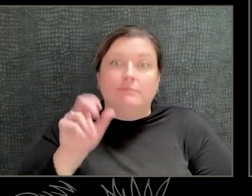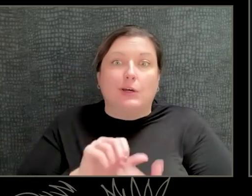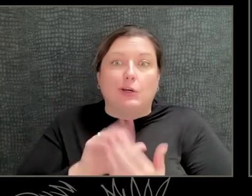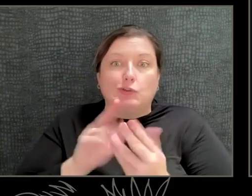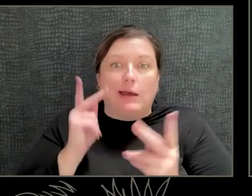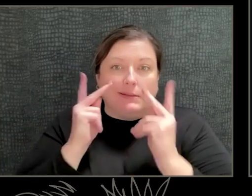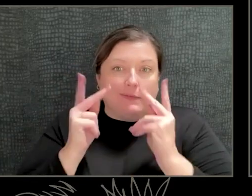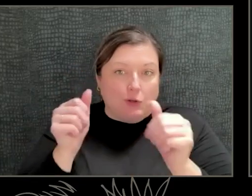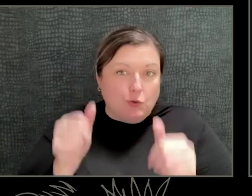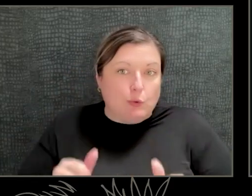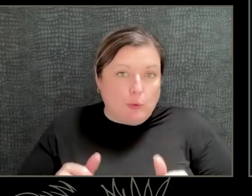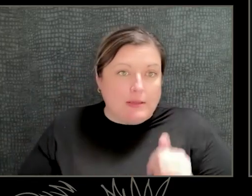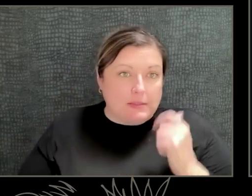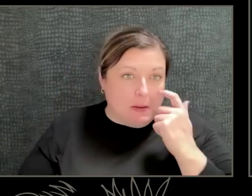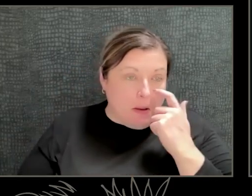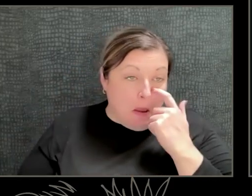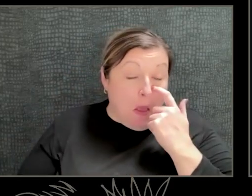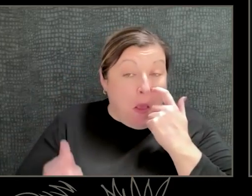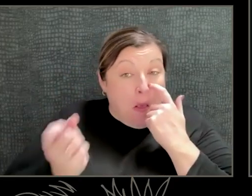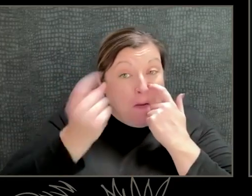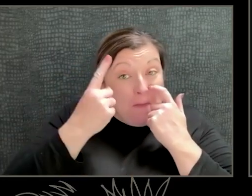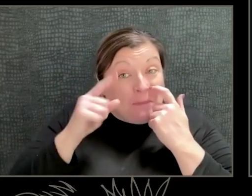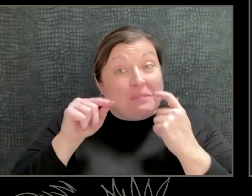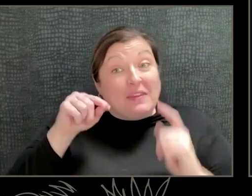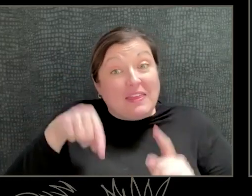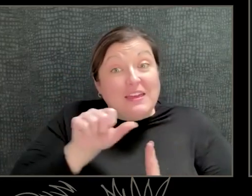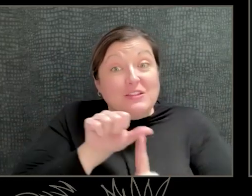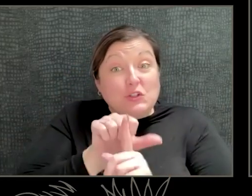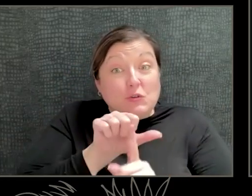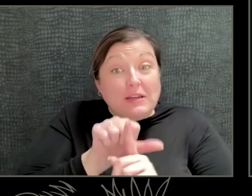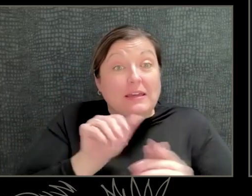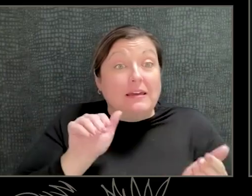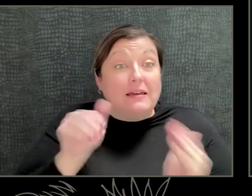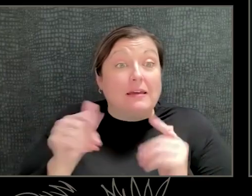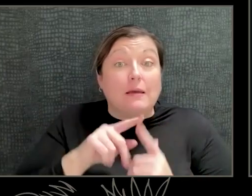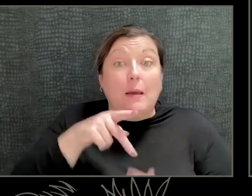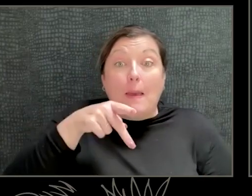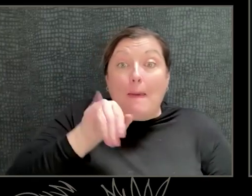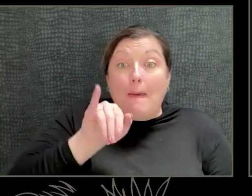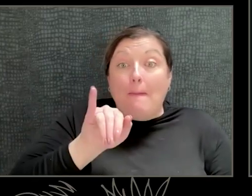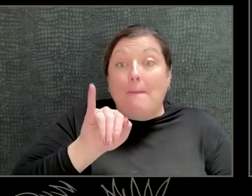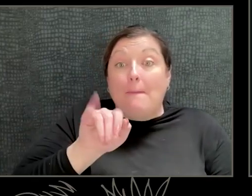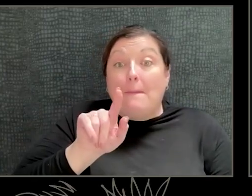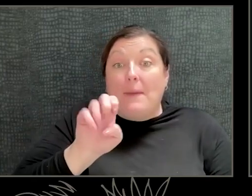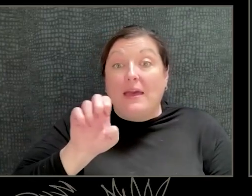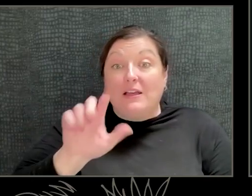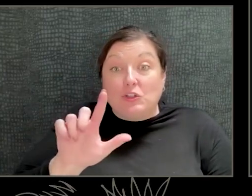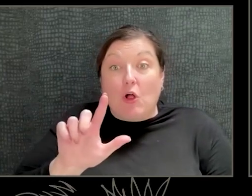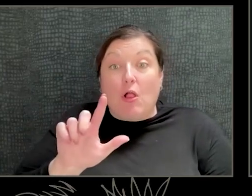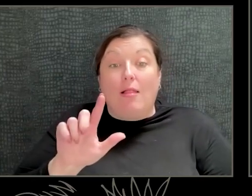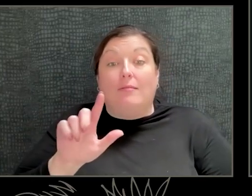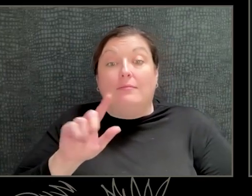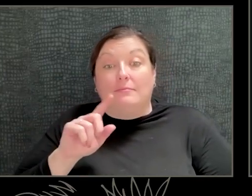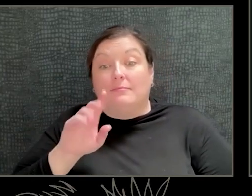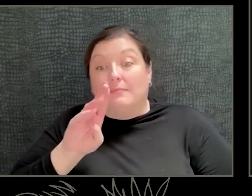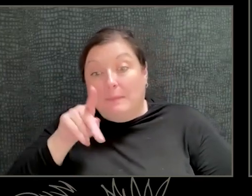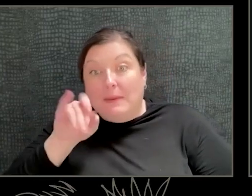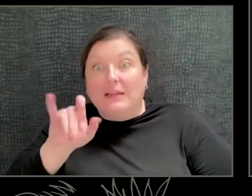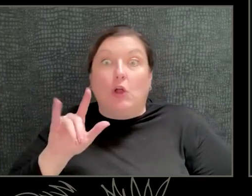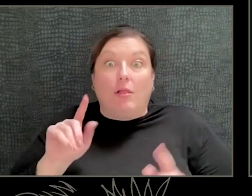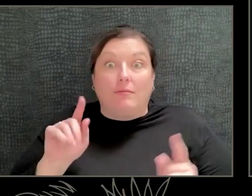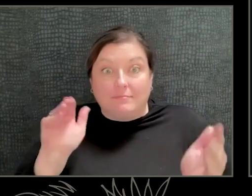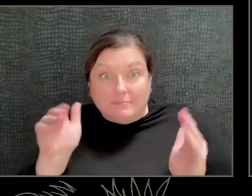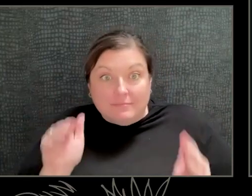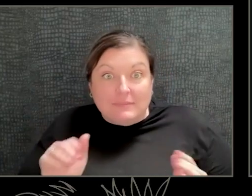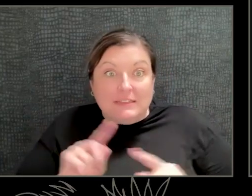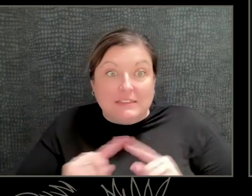Now, this gets a little tricky, right? Because we're comparing pixel by pixel differences, and Playwright does let you set threshold